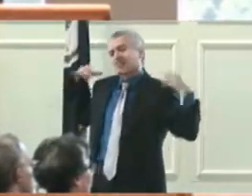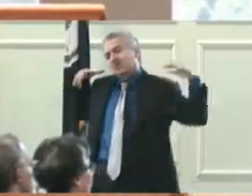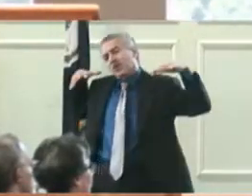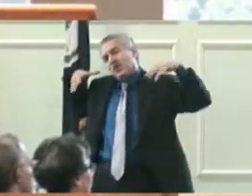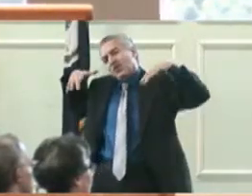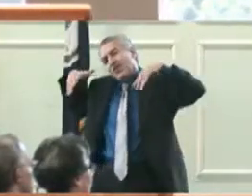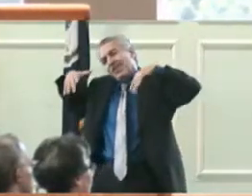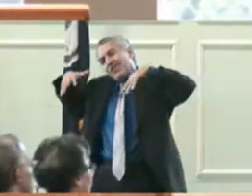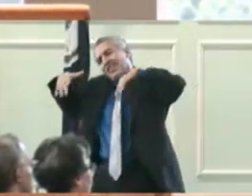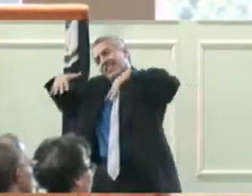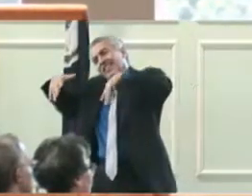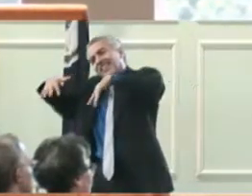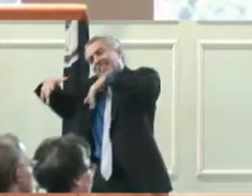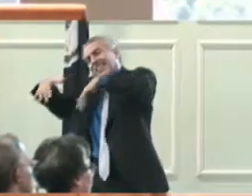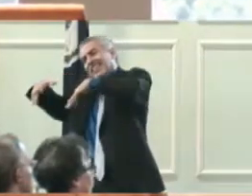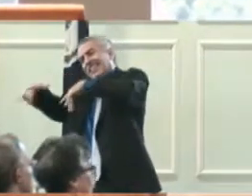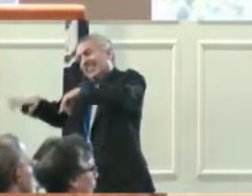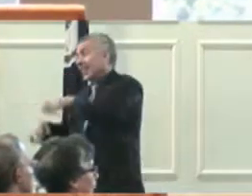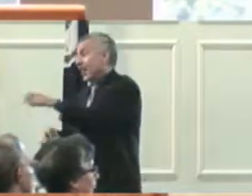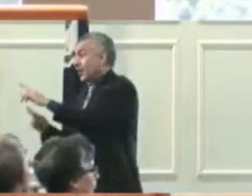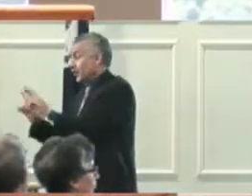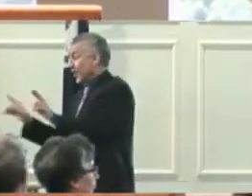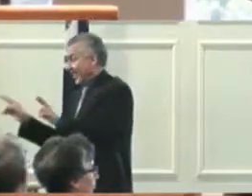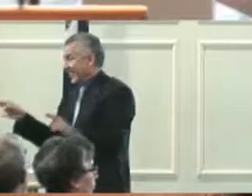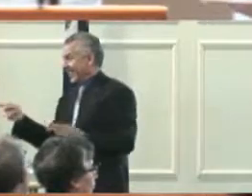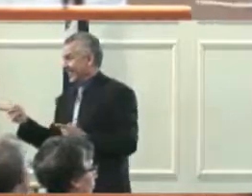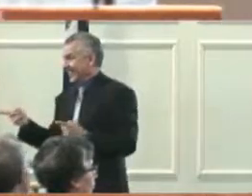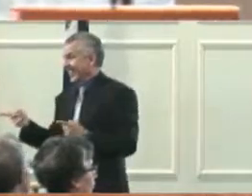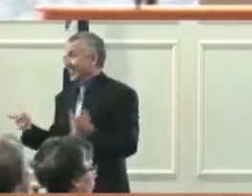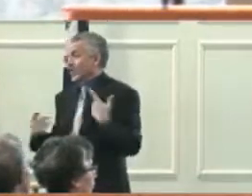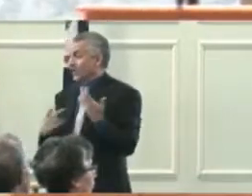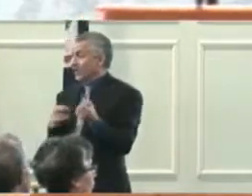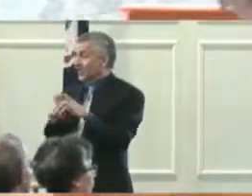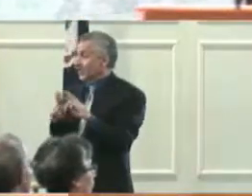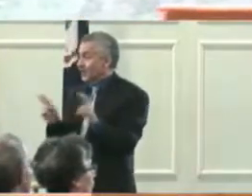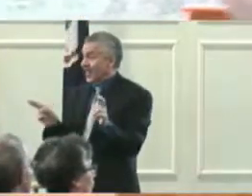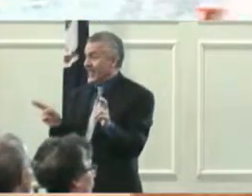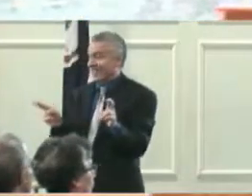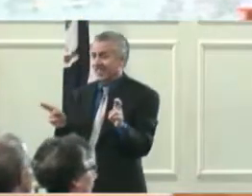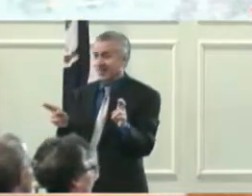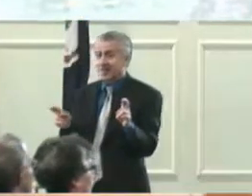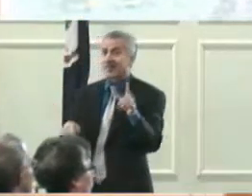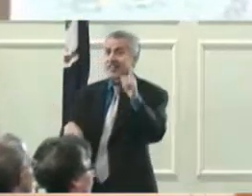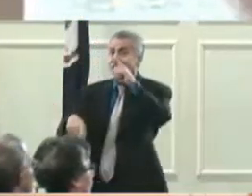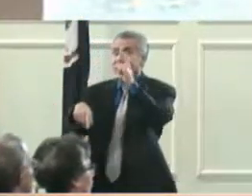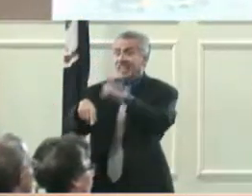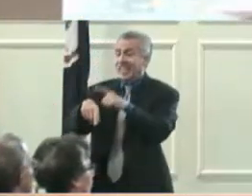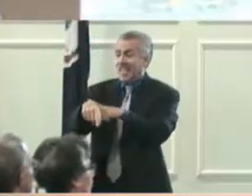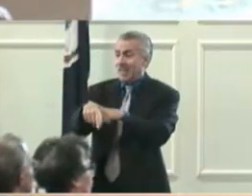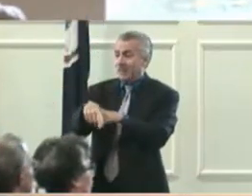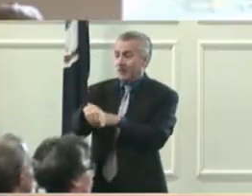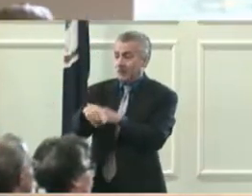ready for his coming. Amen? Time is almost up.